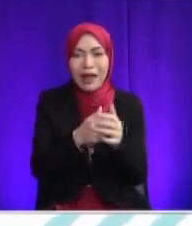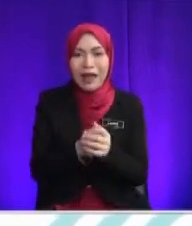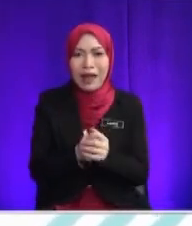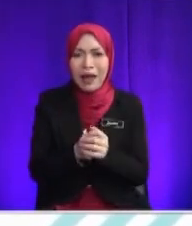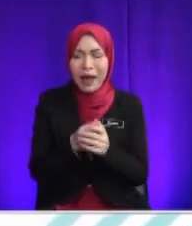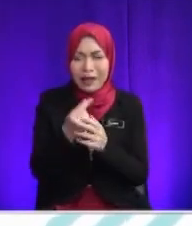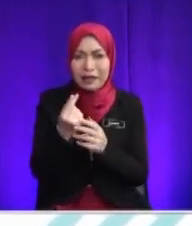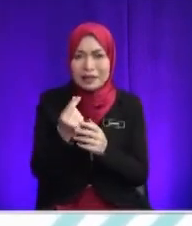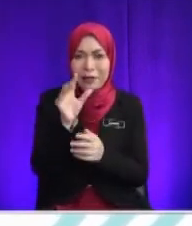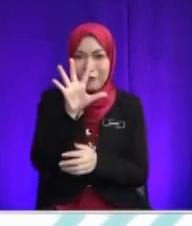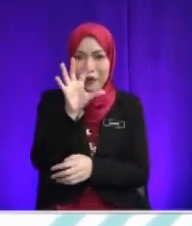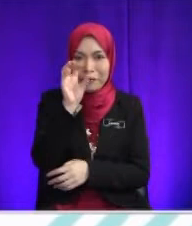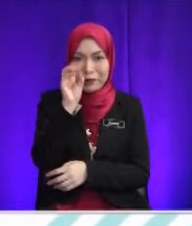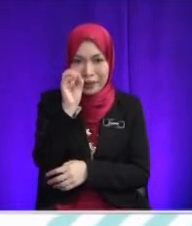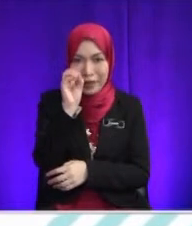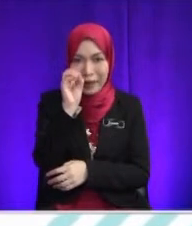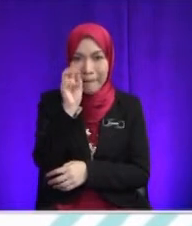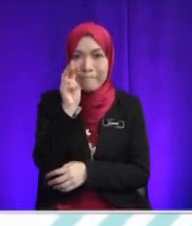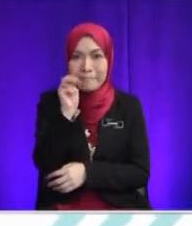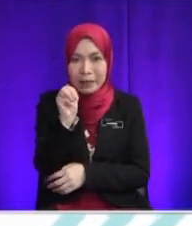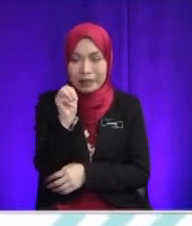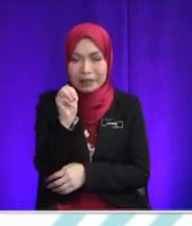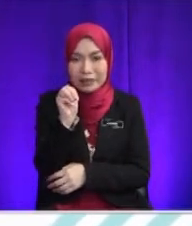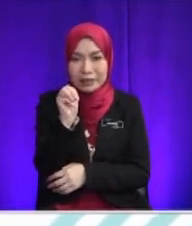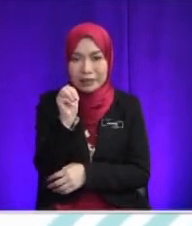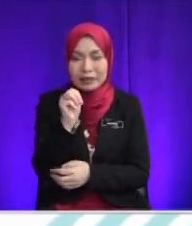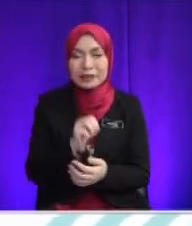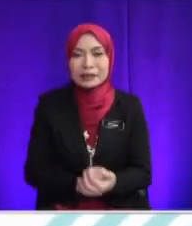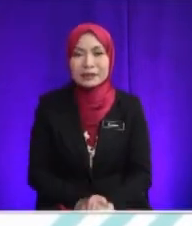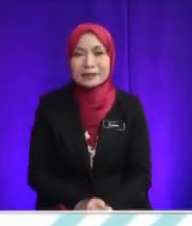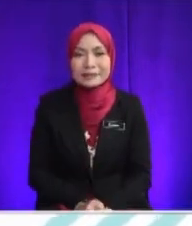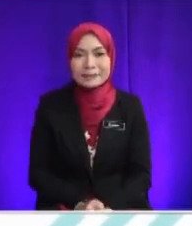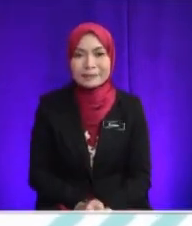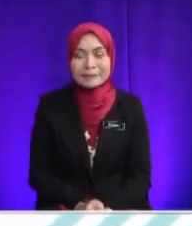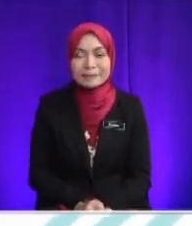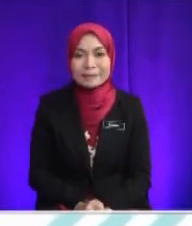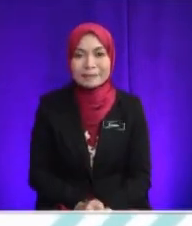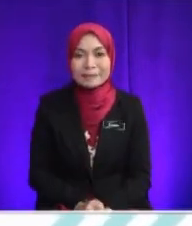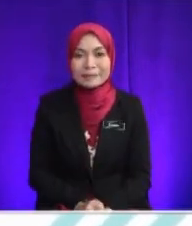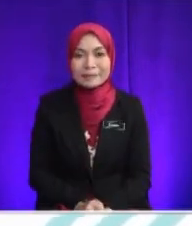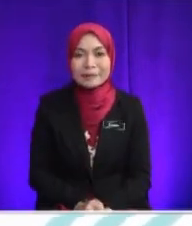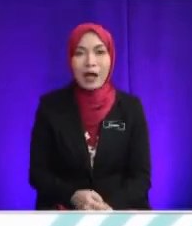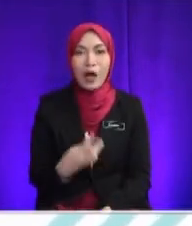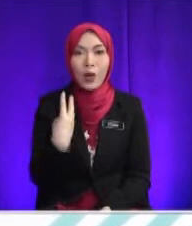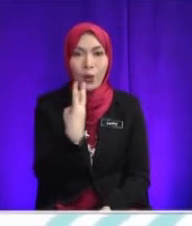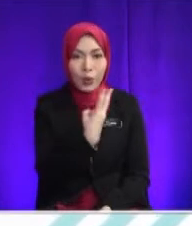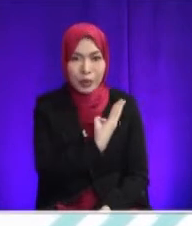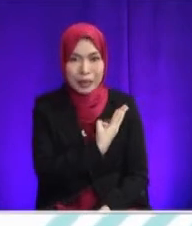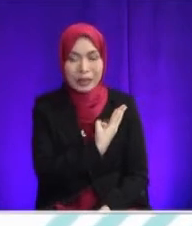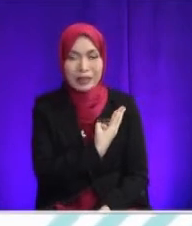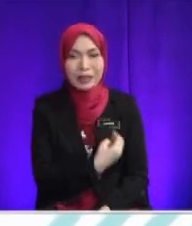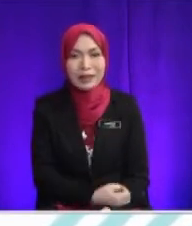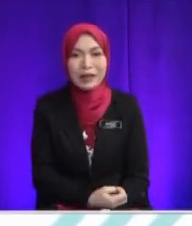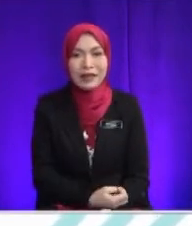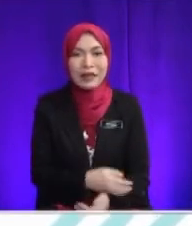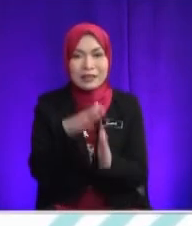meters means that the minimum is 50 meters or more. So let's check. Alright, we ran at least 50 meters. Well done,